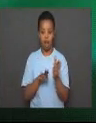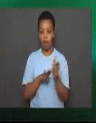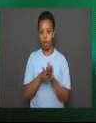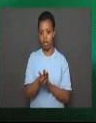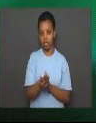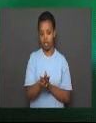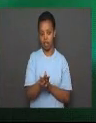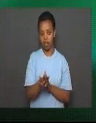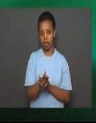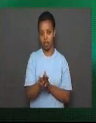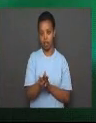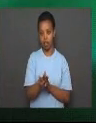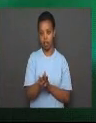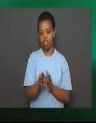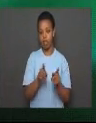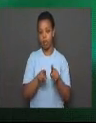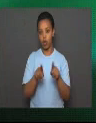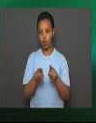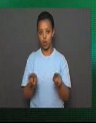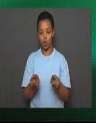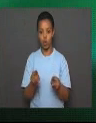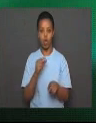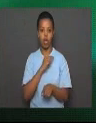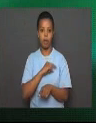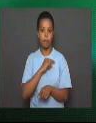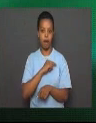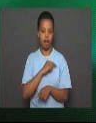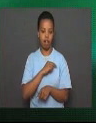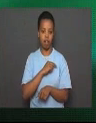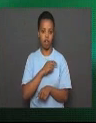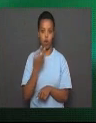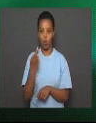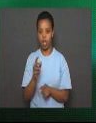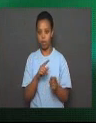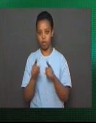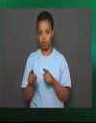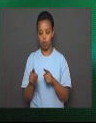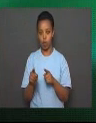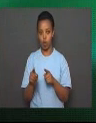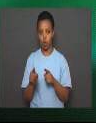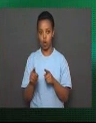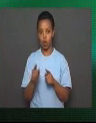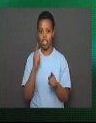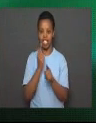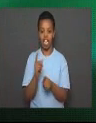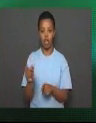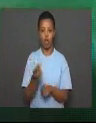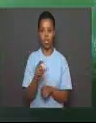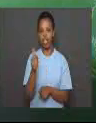be altered for different characteristics or for specific